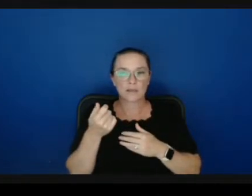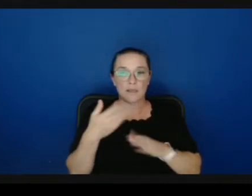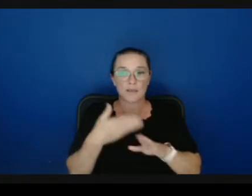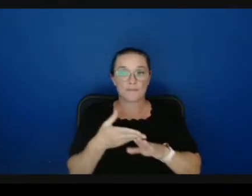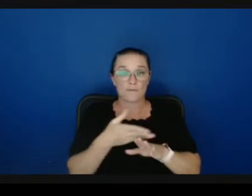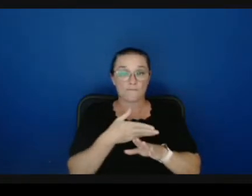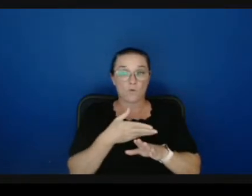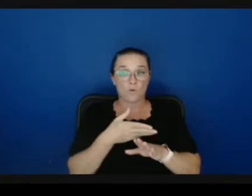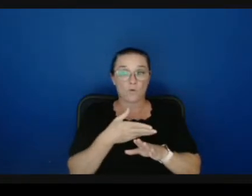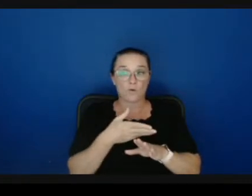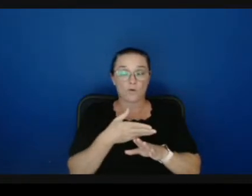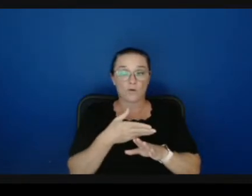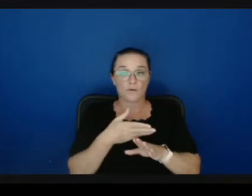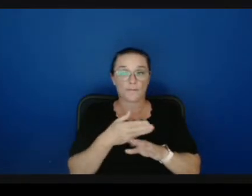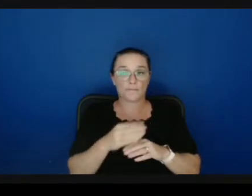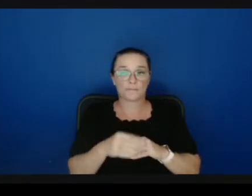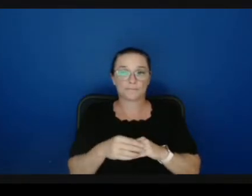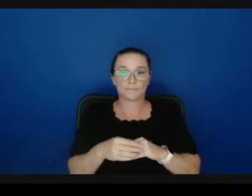previously,